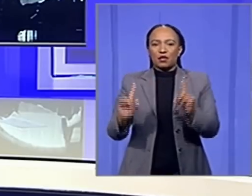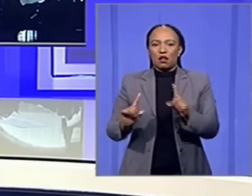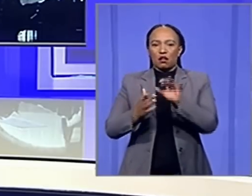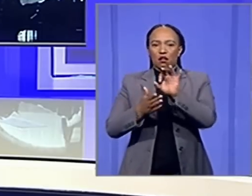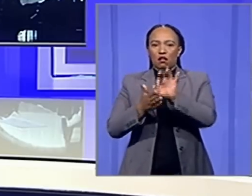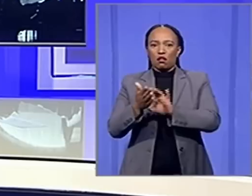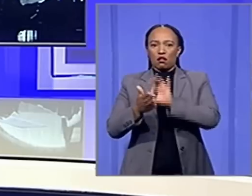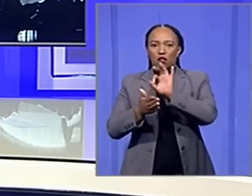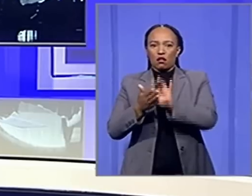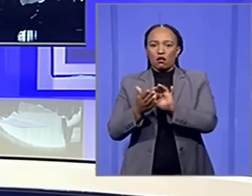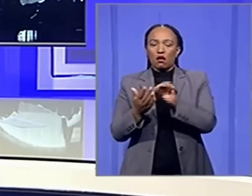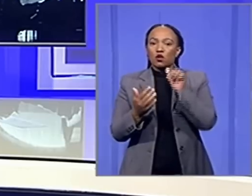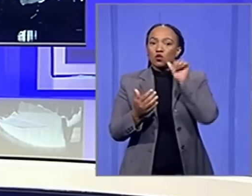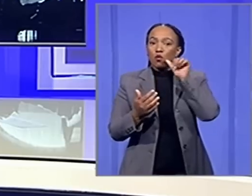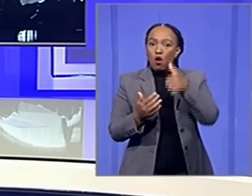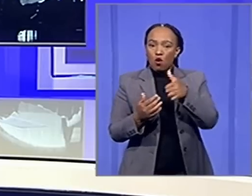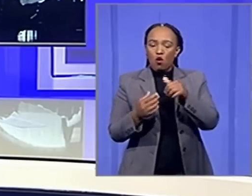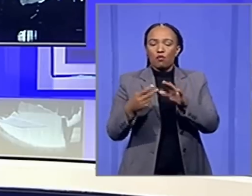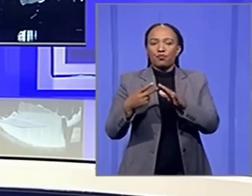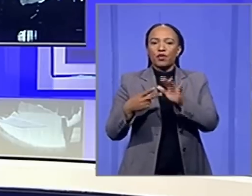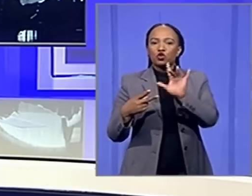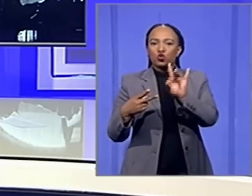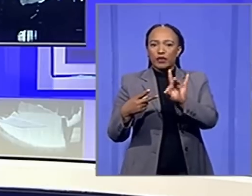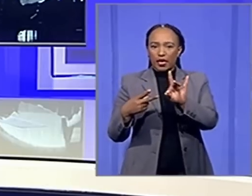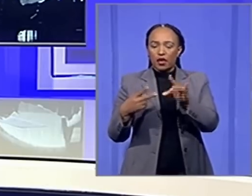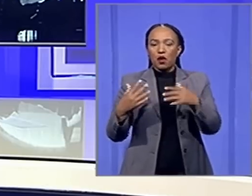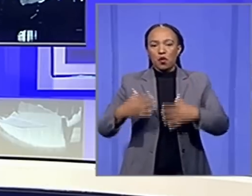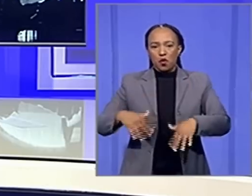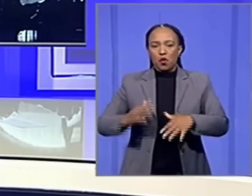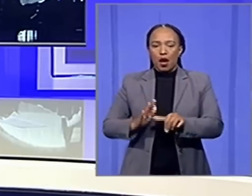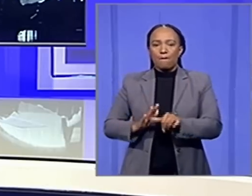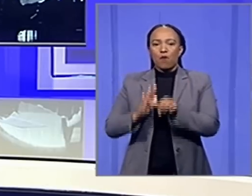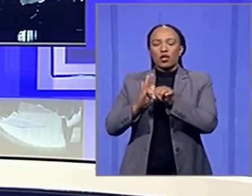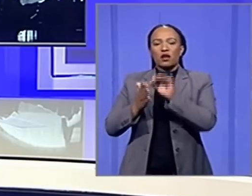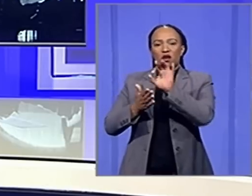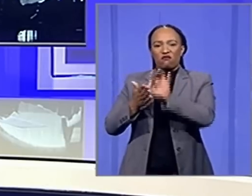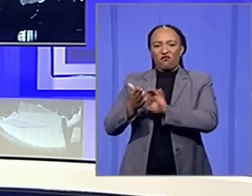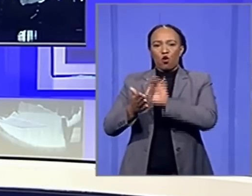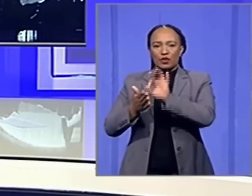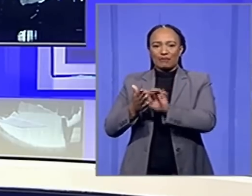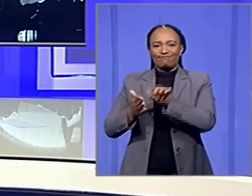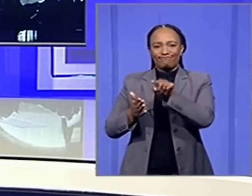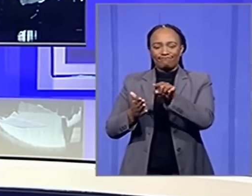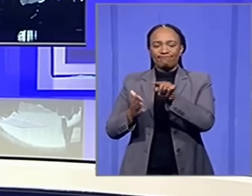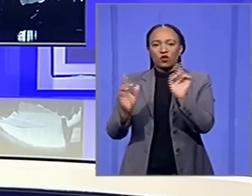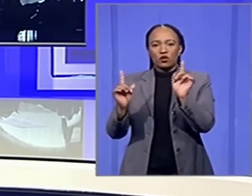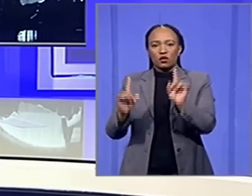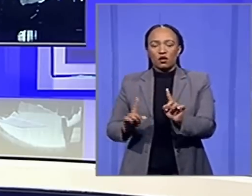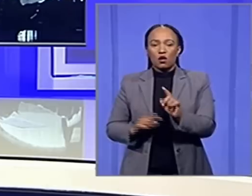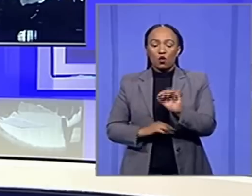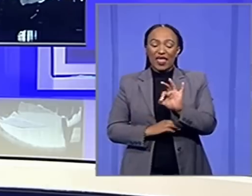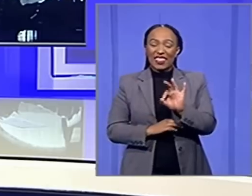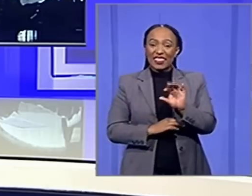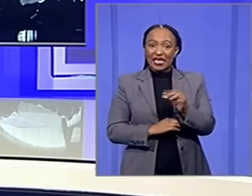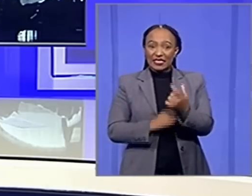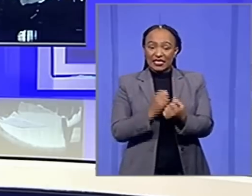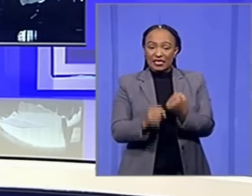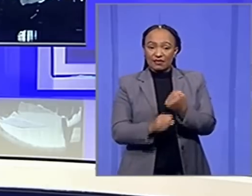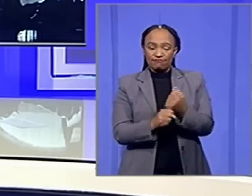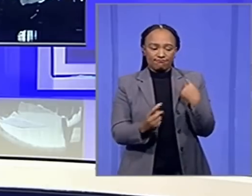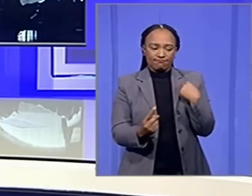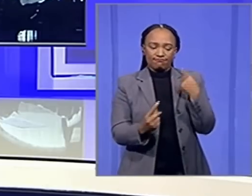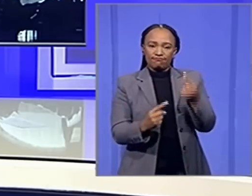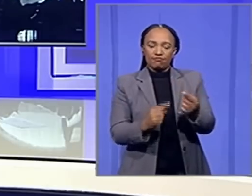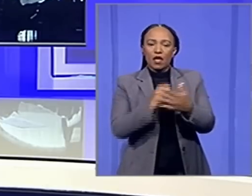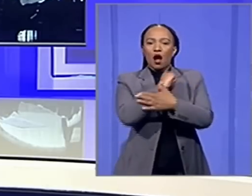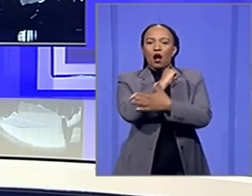le kala bobedi dikgetho tsena di nkuwa di le bohlokwa haholo nalaneng ya Afrika Borwa hobane di tla dilemo tse 30 ha e sa le naha ena e